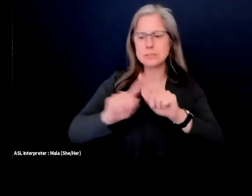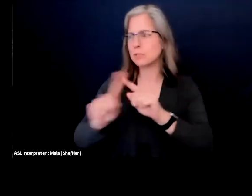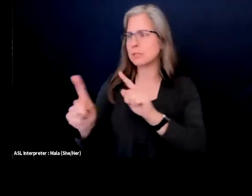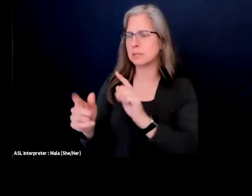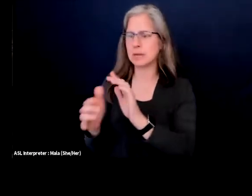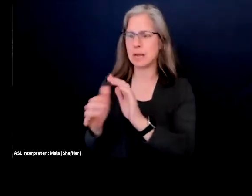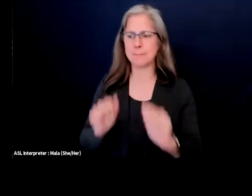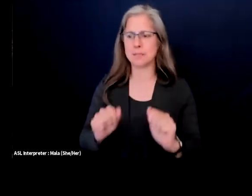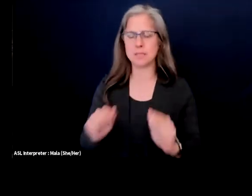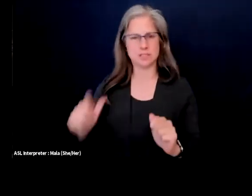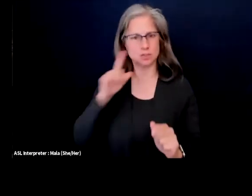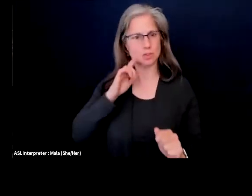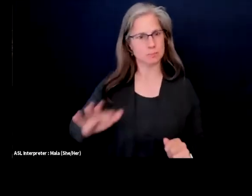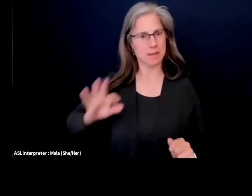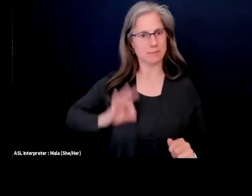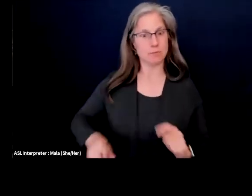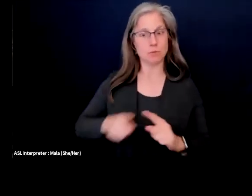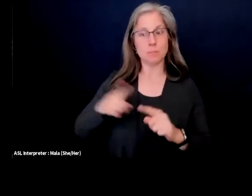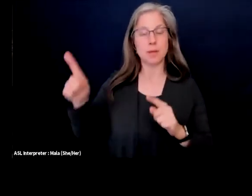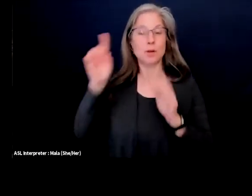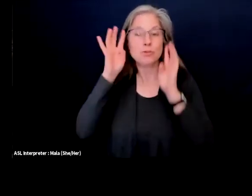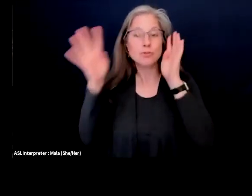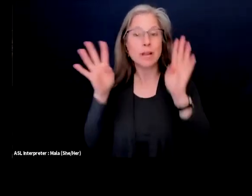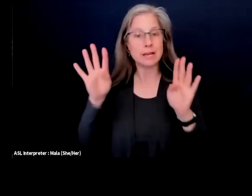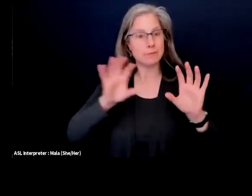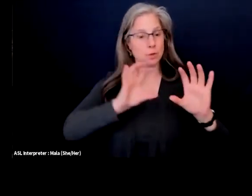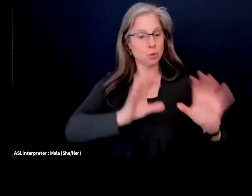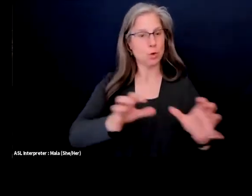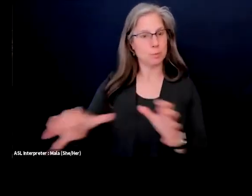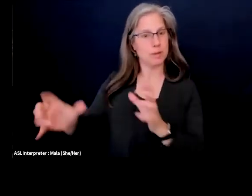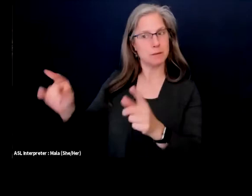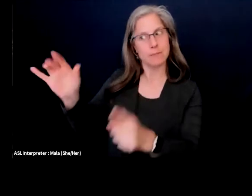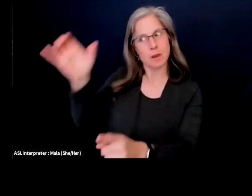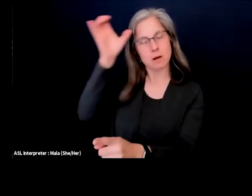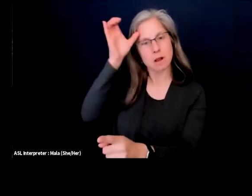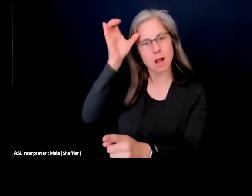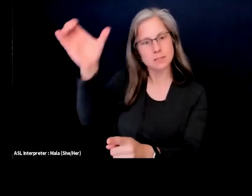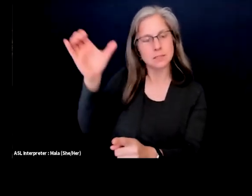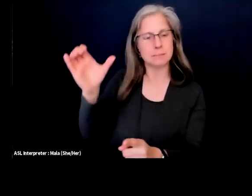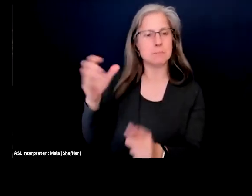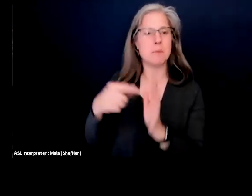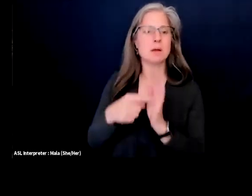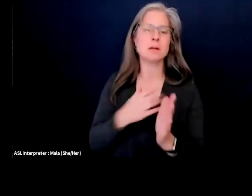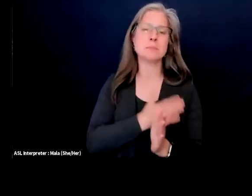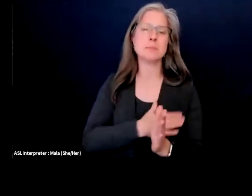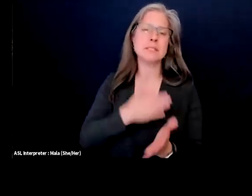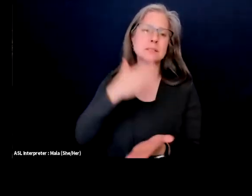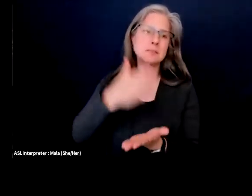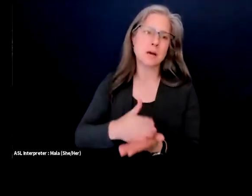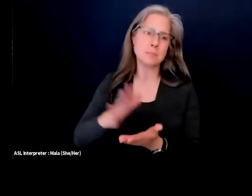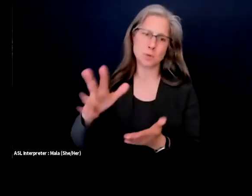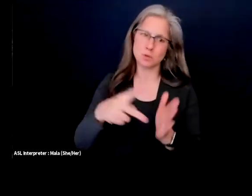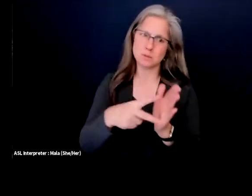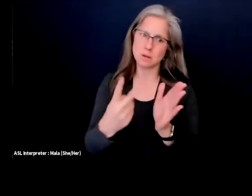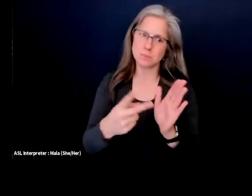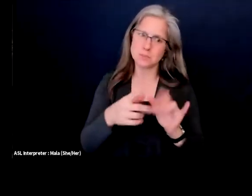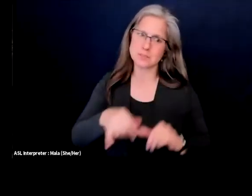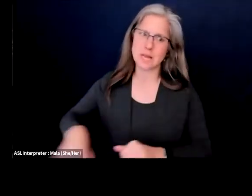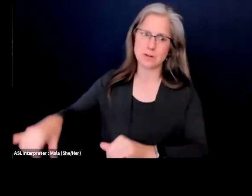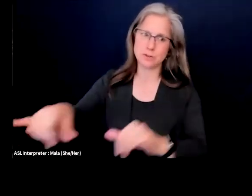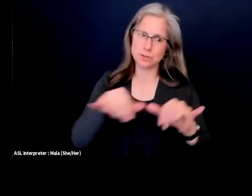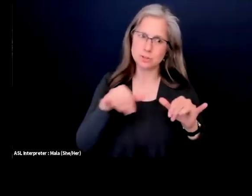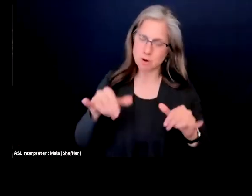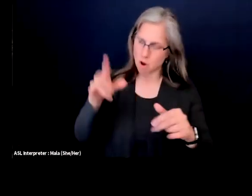from their creative grouping of their concept model. Please stop the double standard, honor the